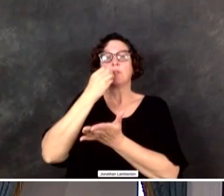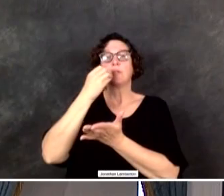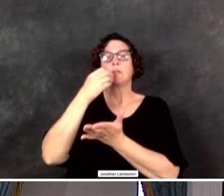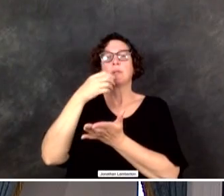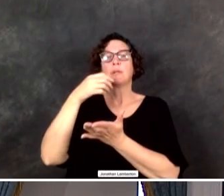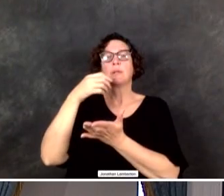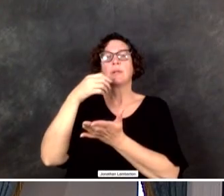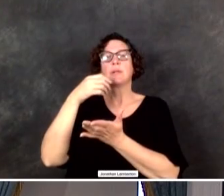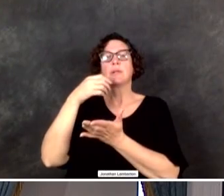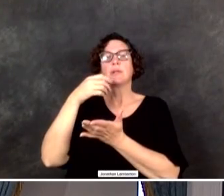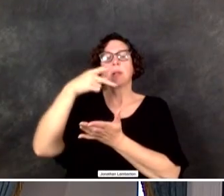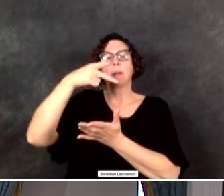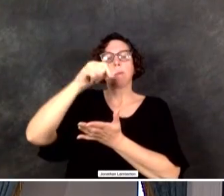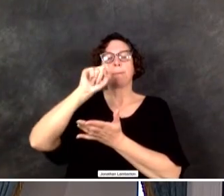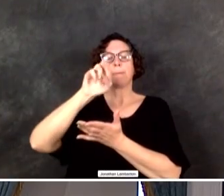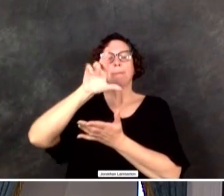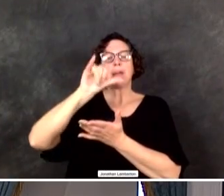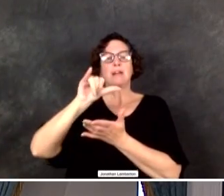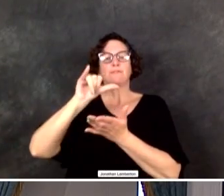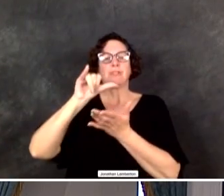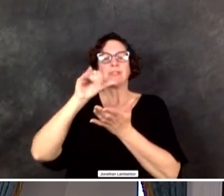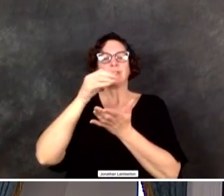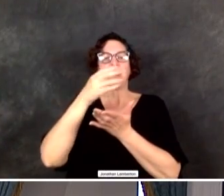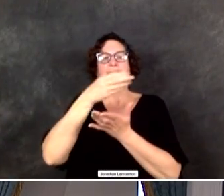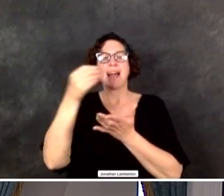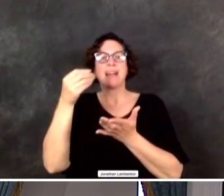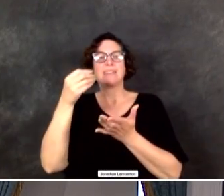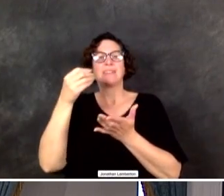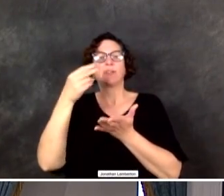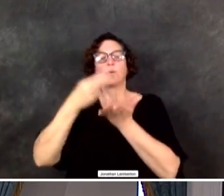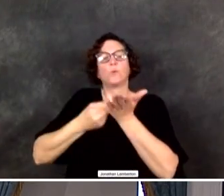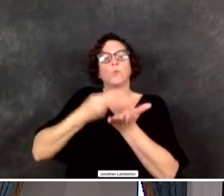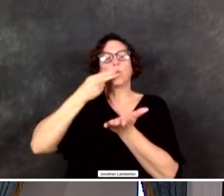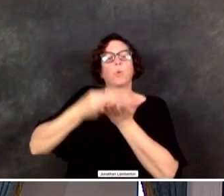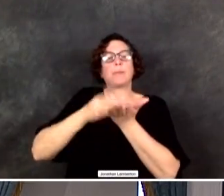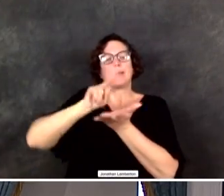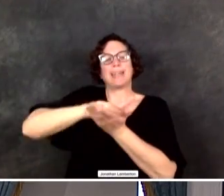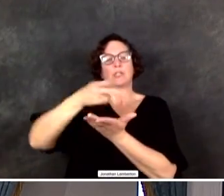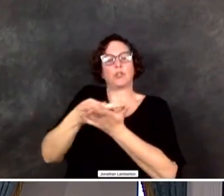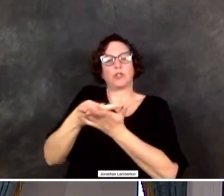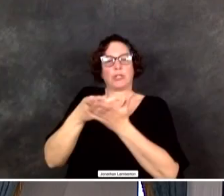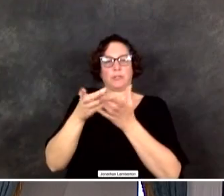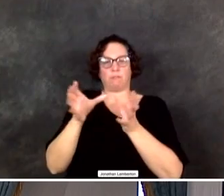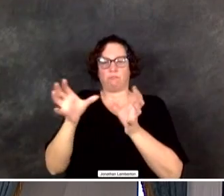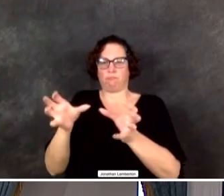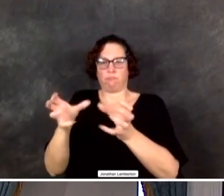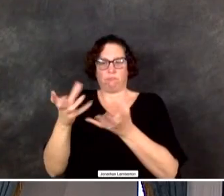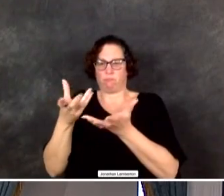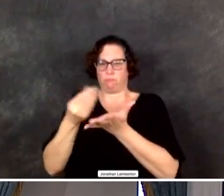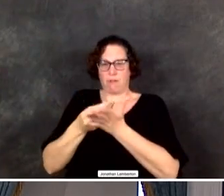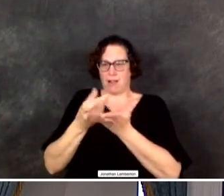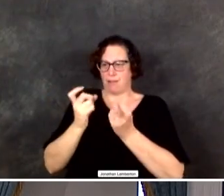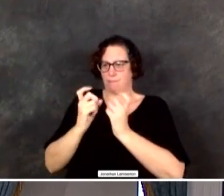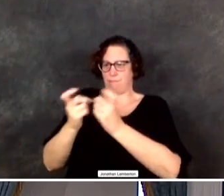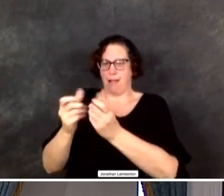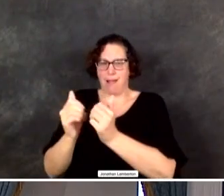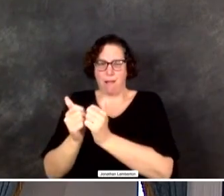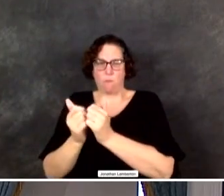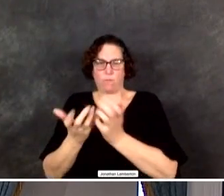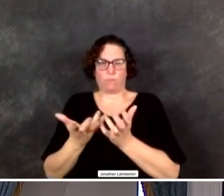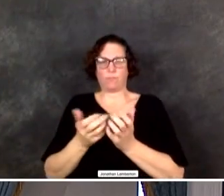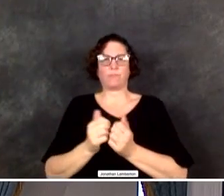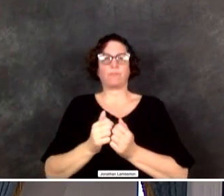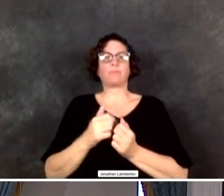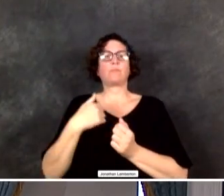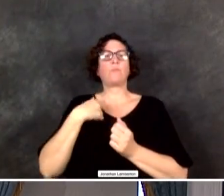being designated from the city, which I assume is actually mirroring what the state is giving, the other $25 million. Just a